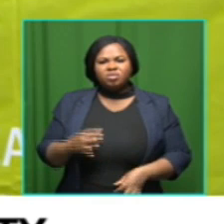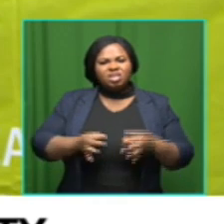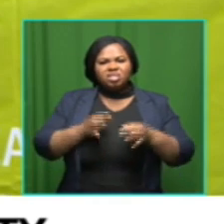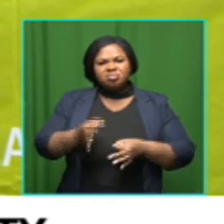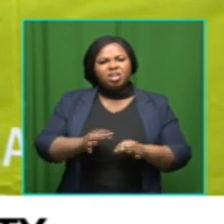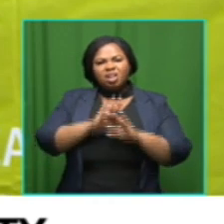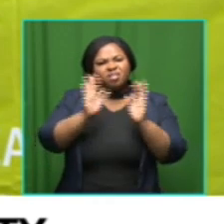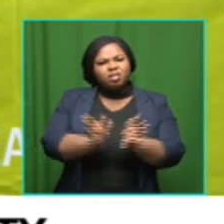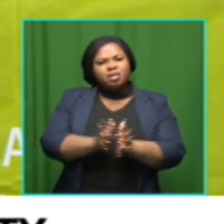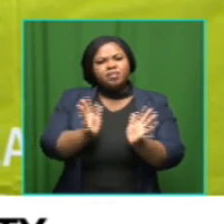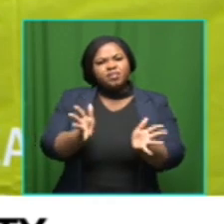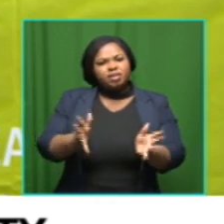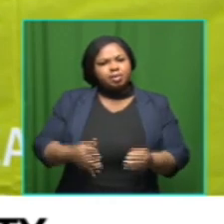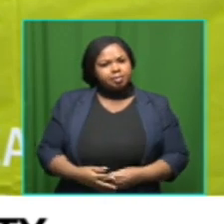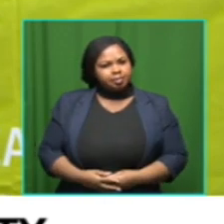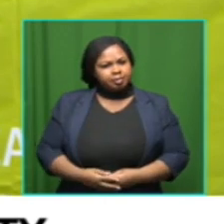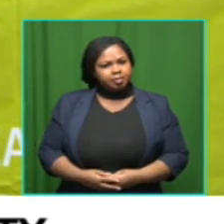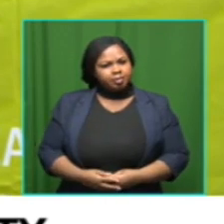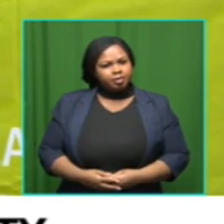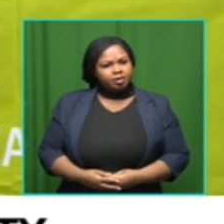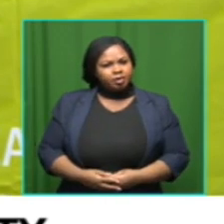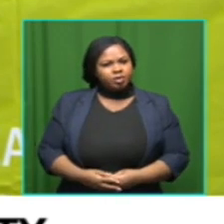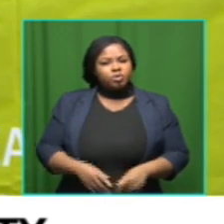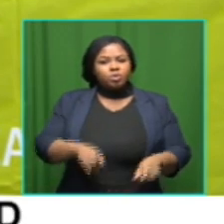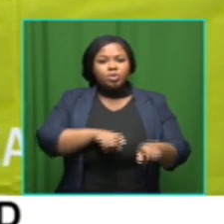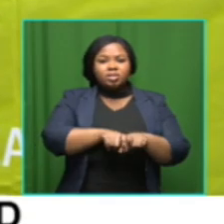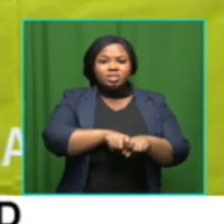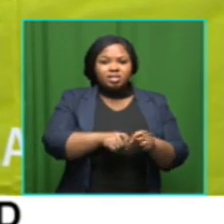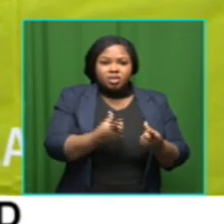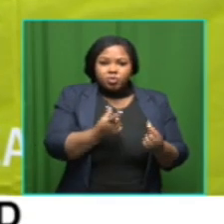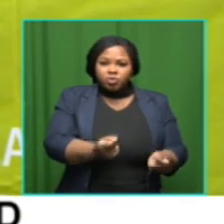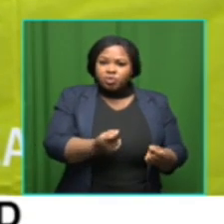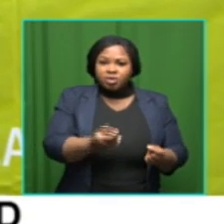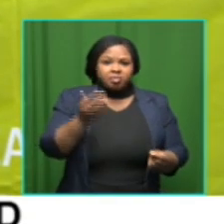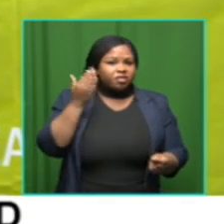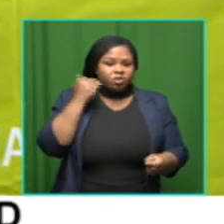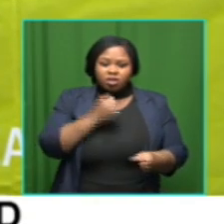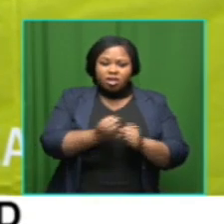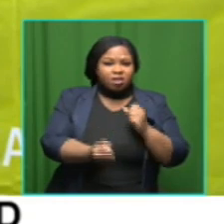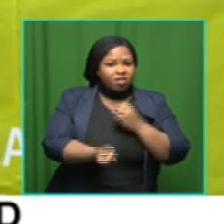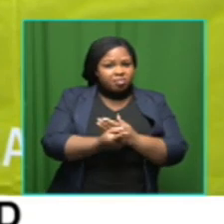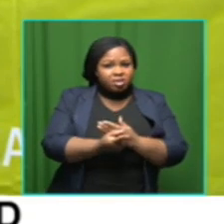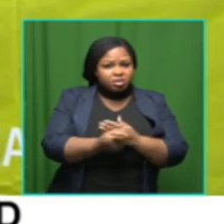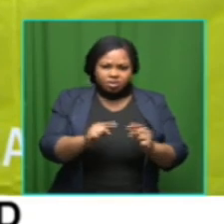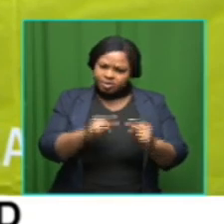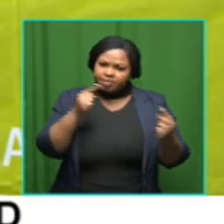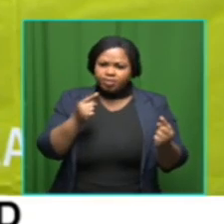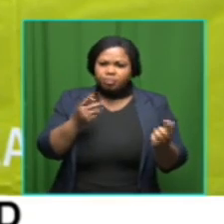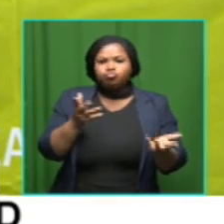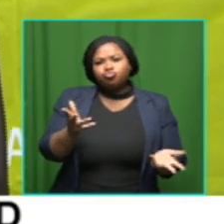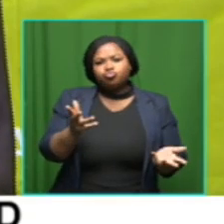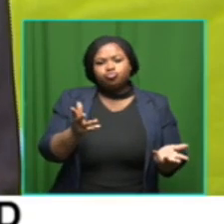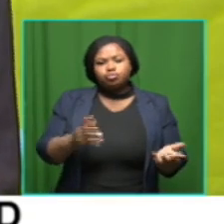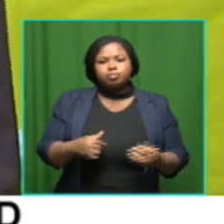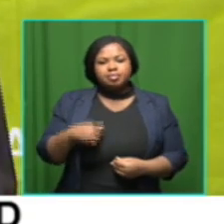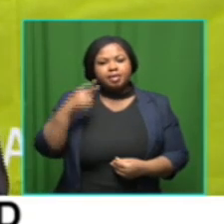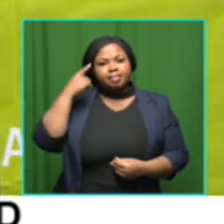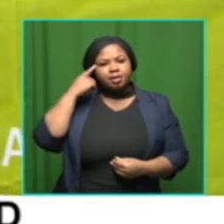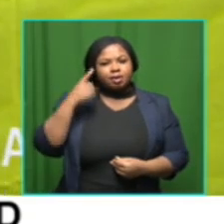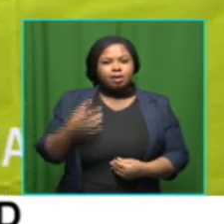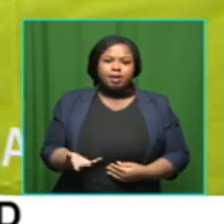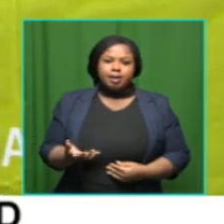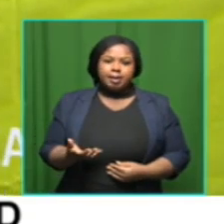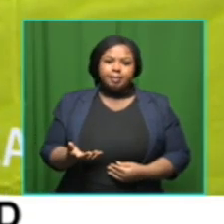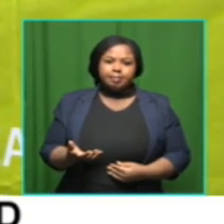different. All the tests that we're doing that were not being done before, that's different. And I think, well, you